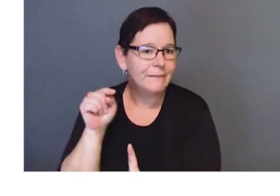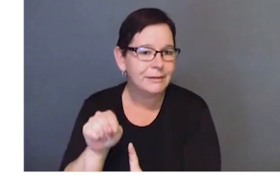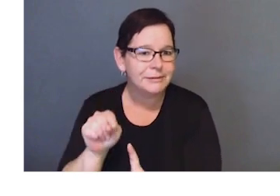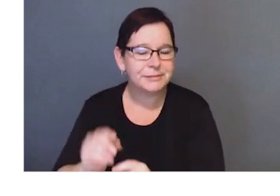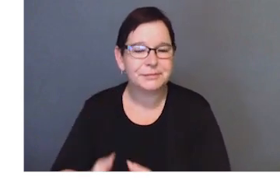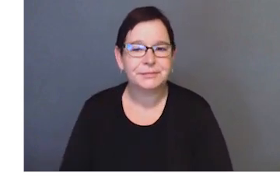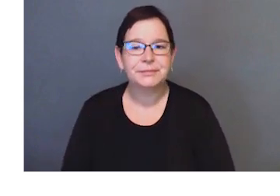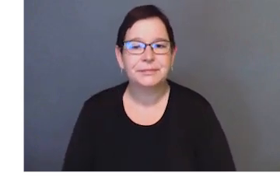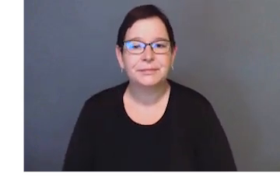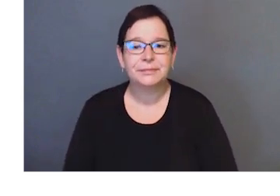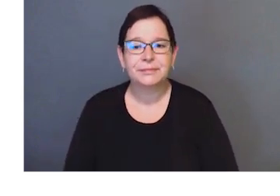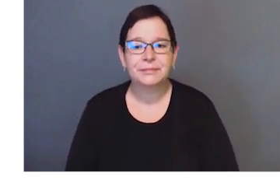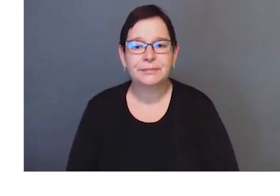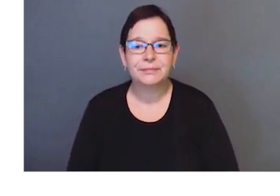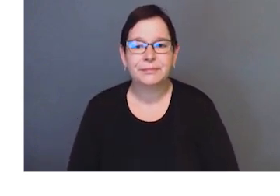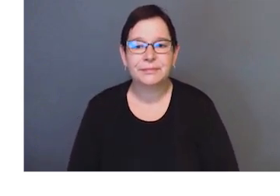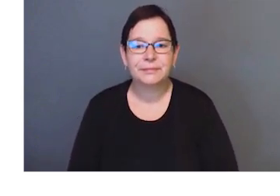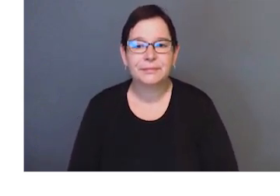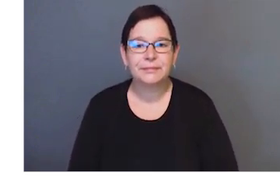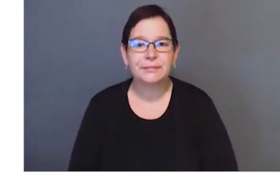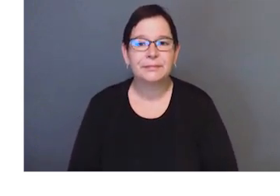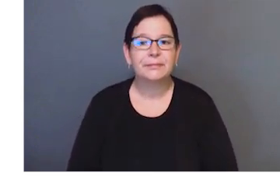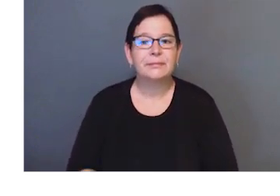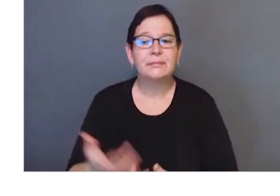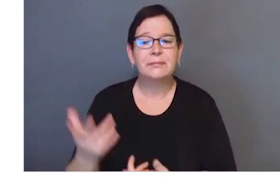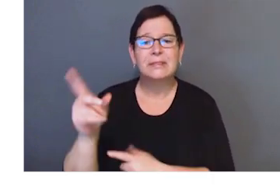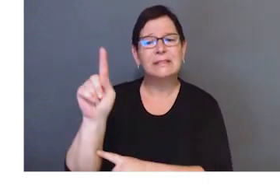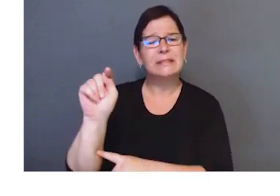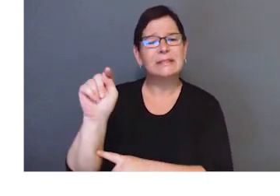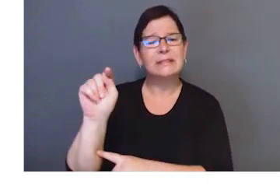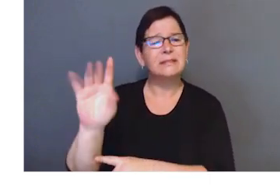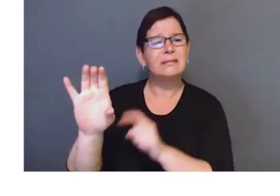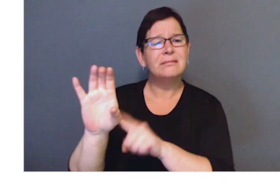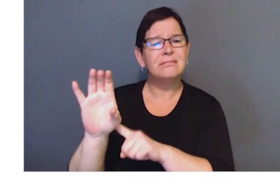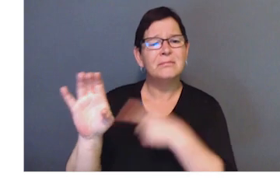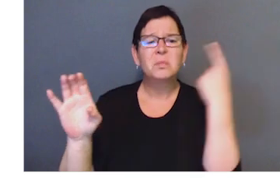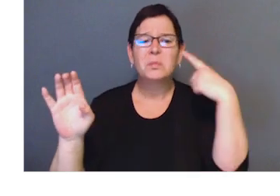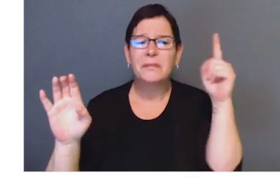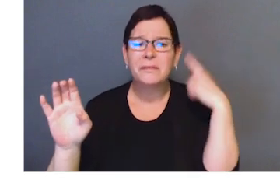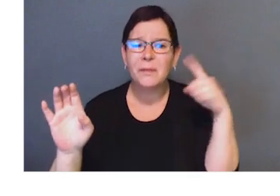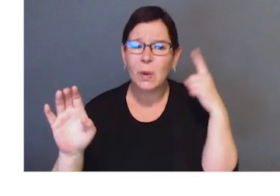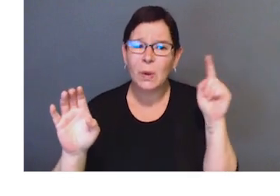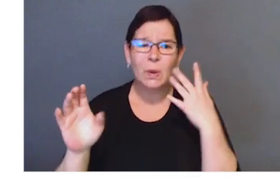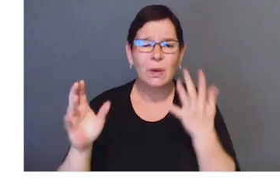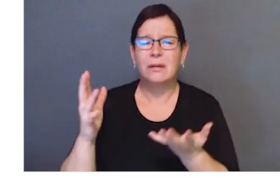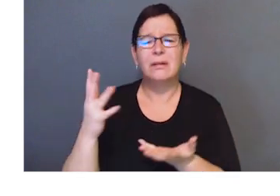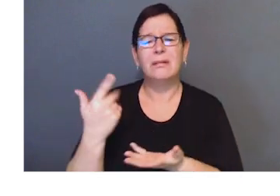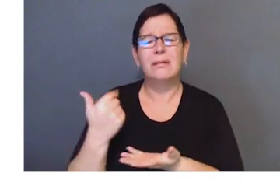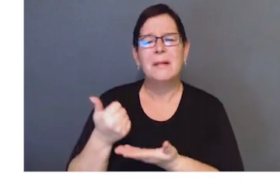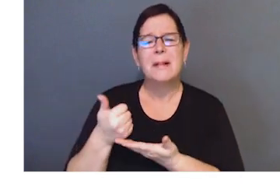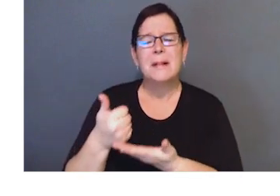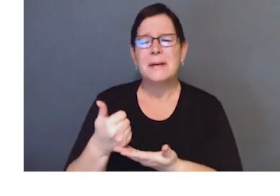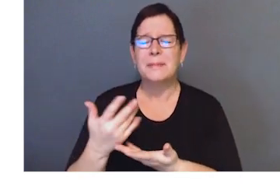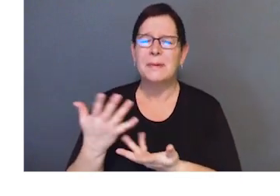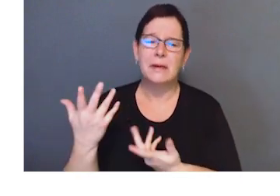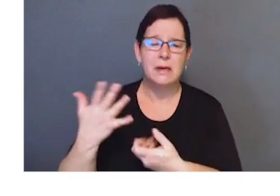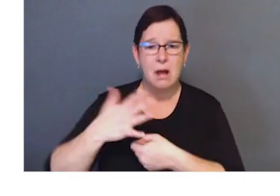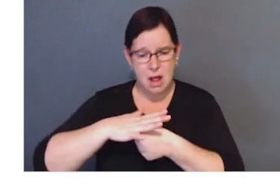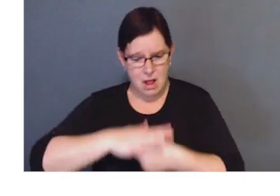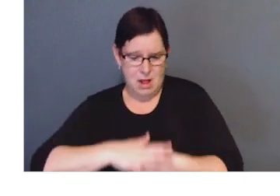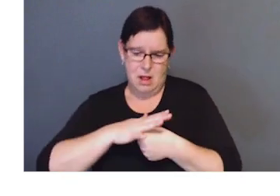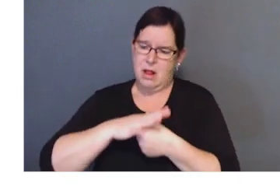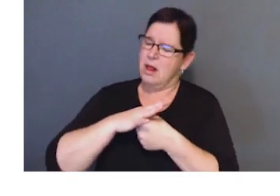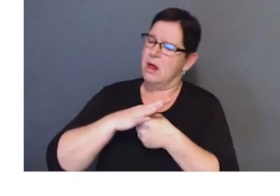The purpose of the DTC is to provide some relief for unavoidable additional expenses